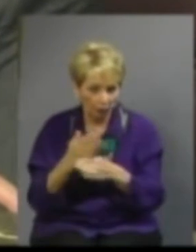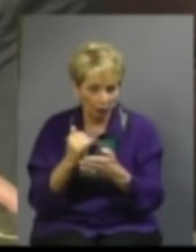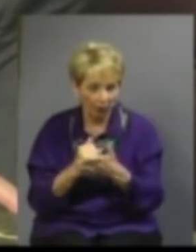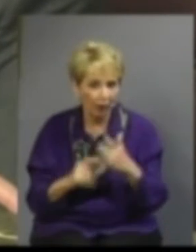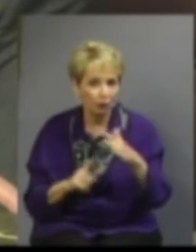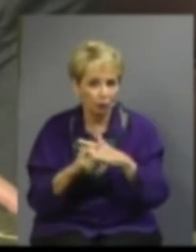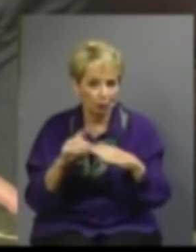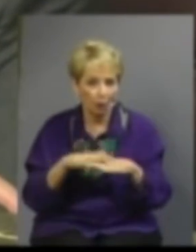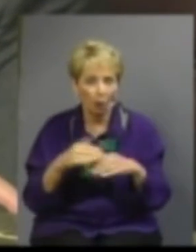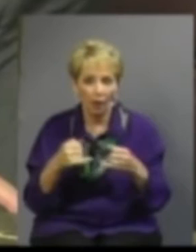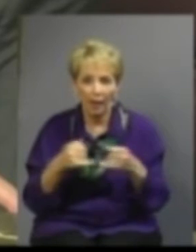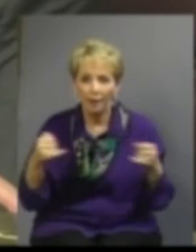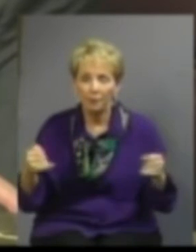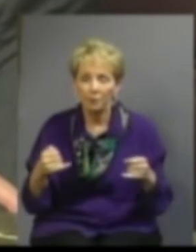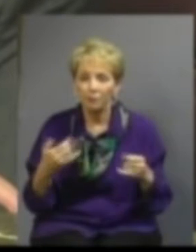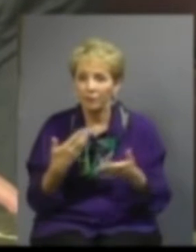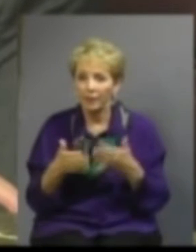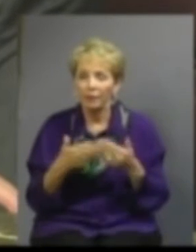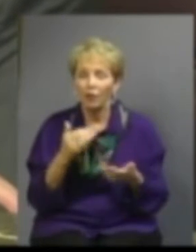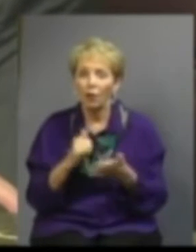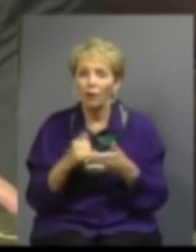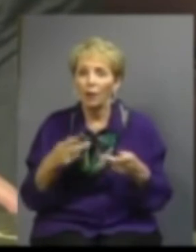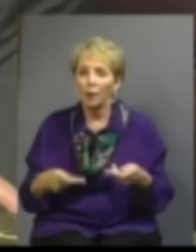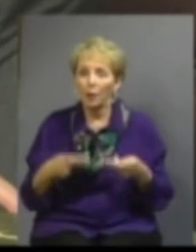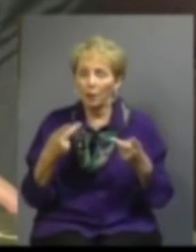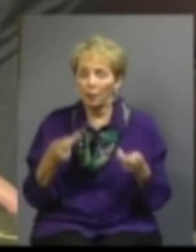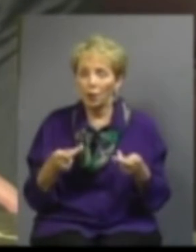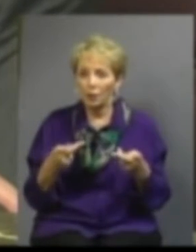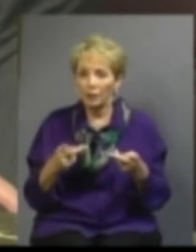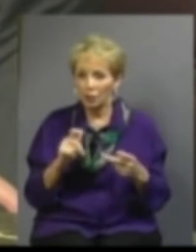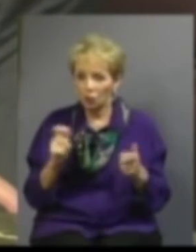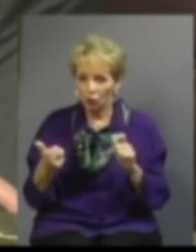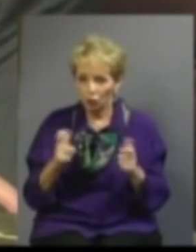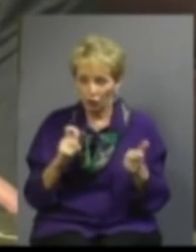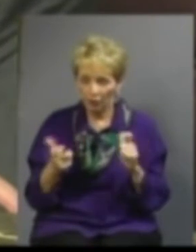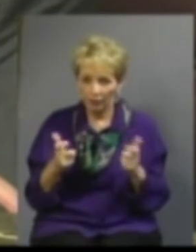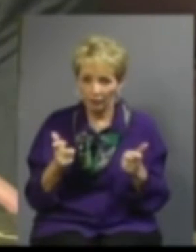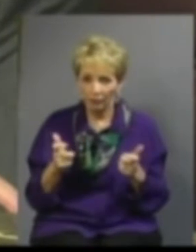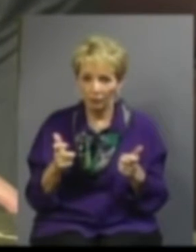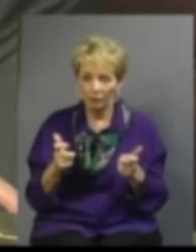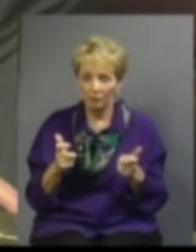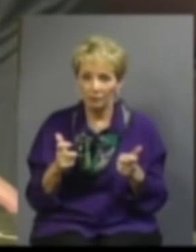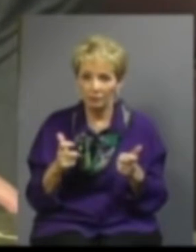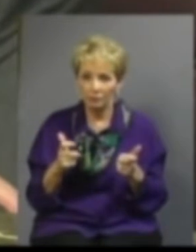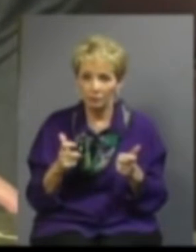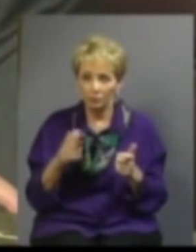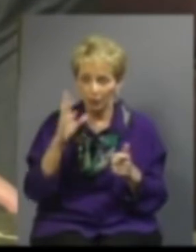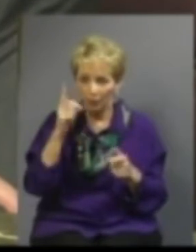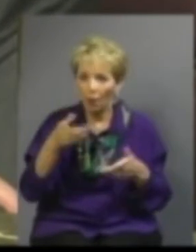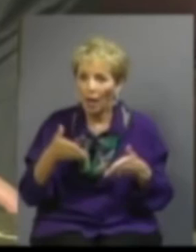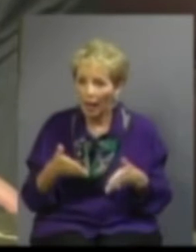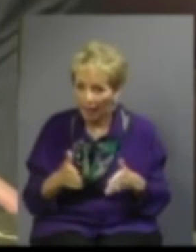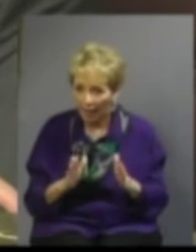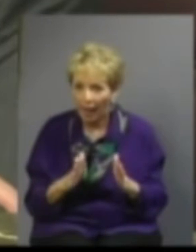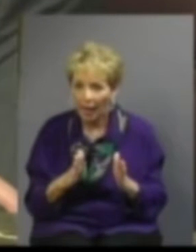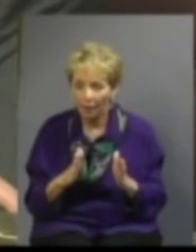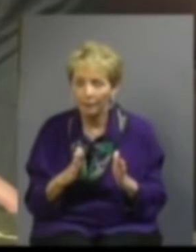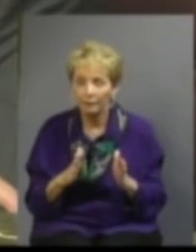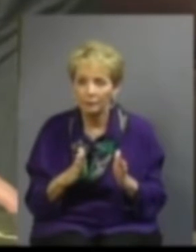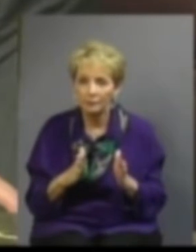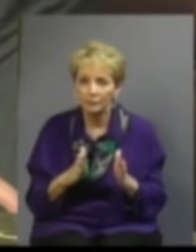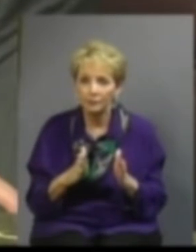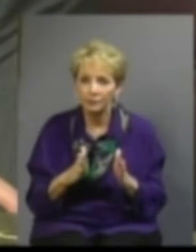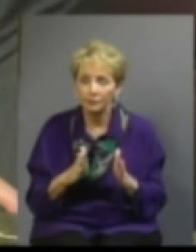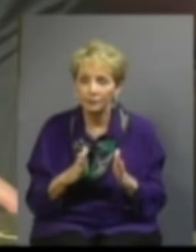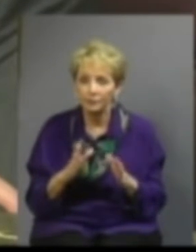up online. In any event, the proposed changes would allow